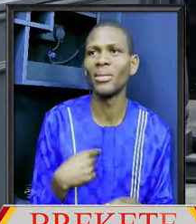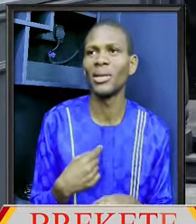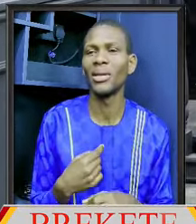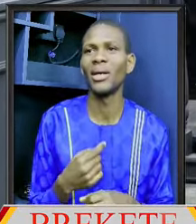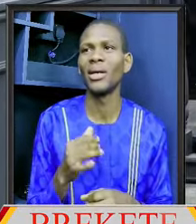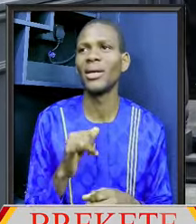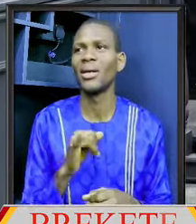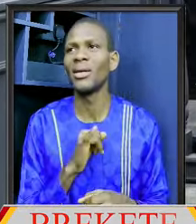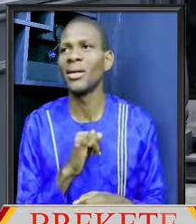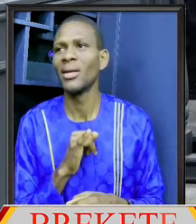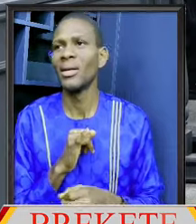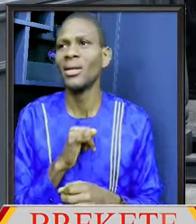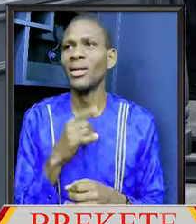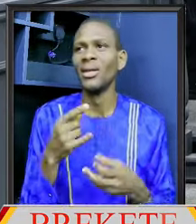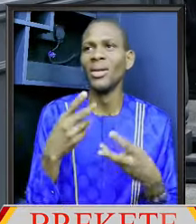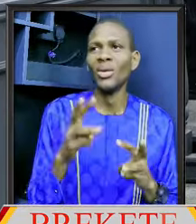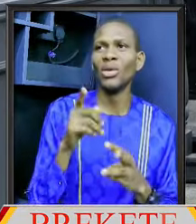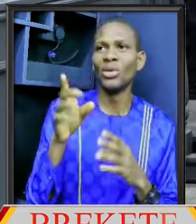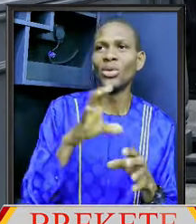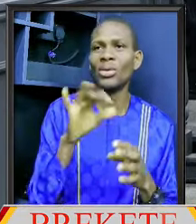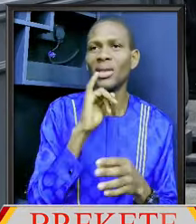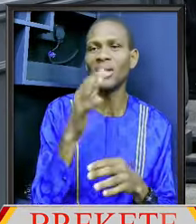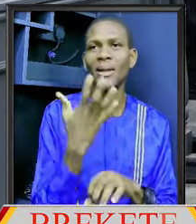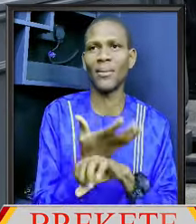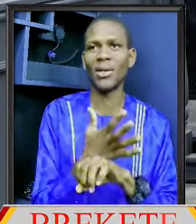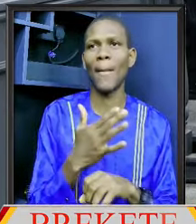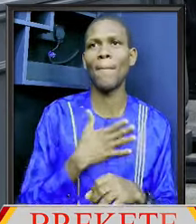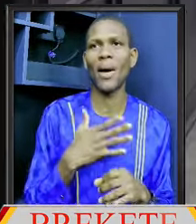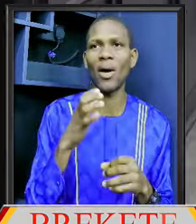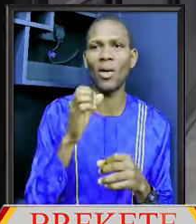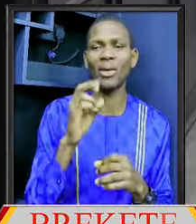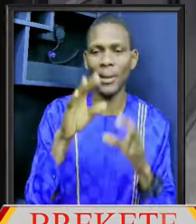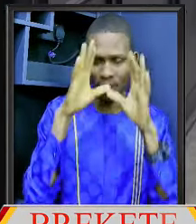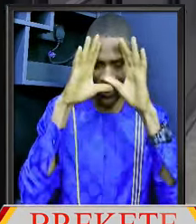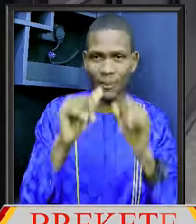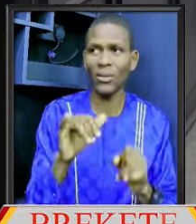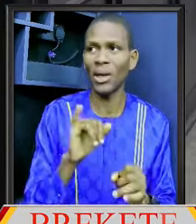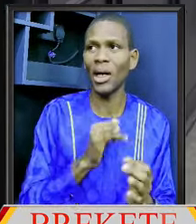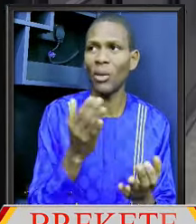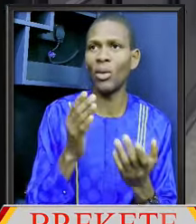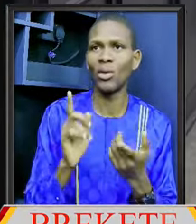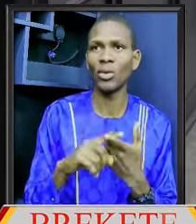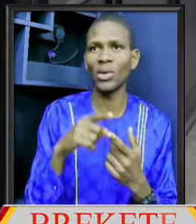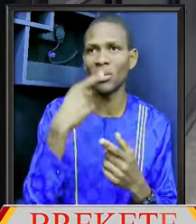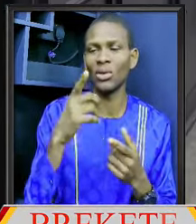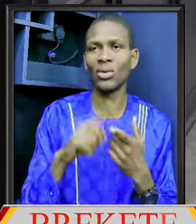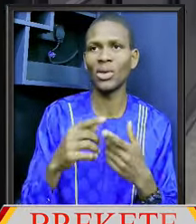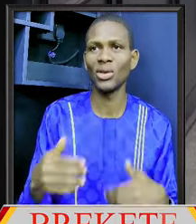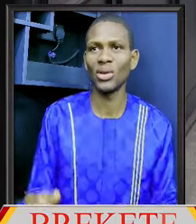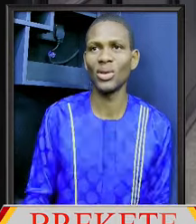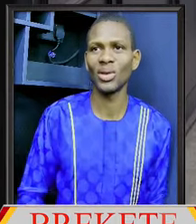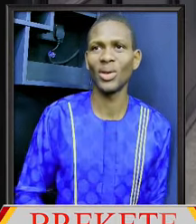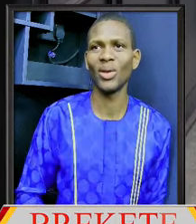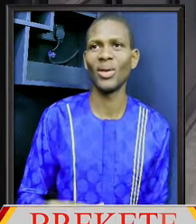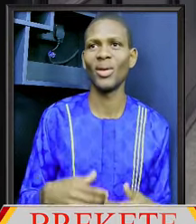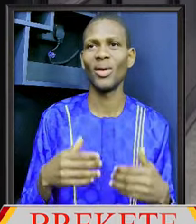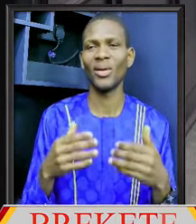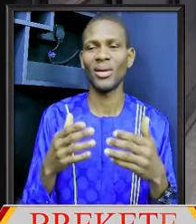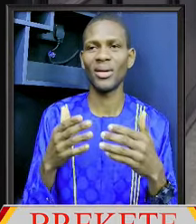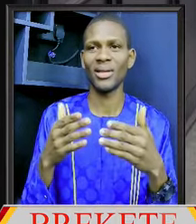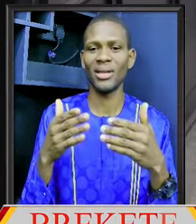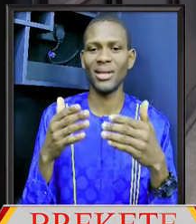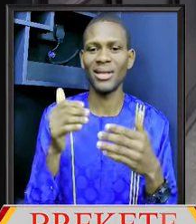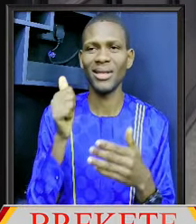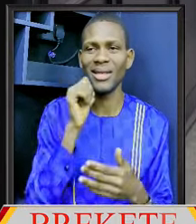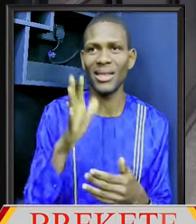No, I just what you do now begging. No. My honorary president, I just wanted to speak to the young lady and this generation.